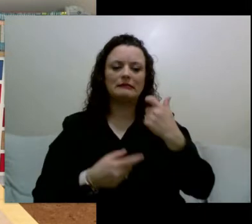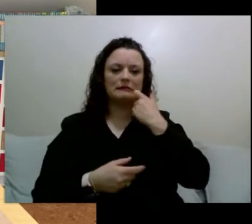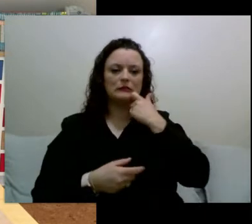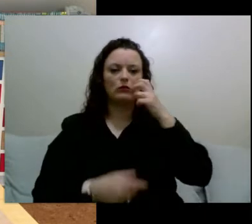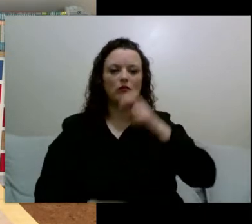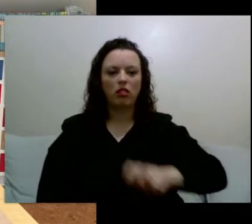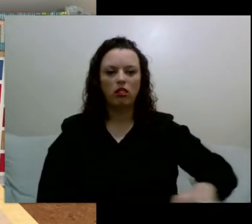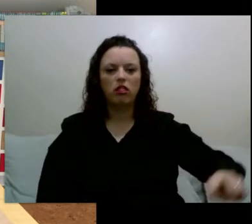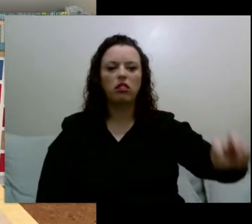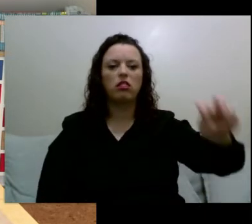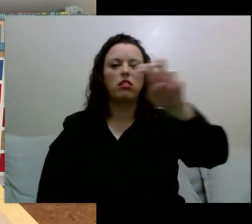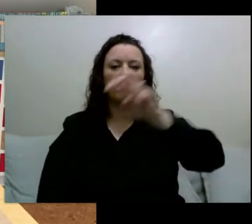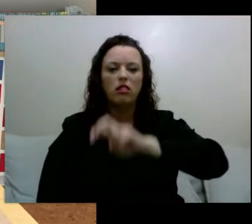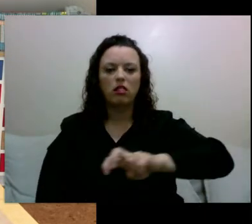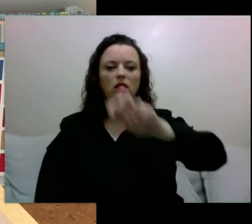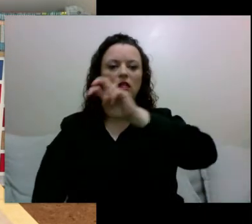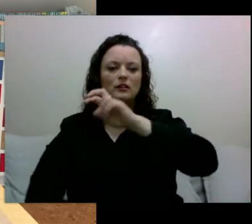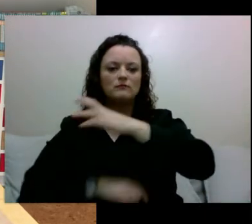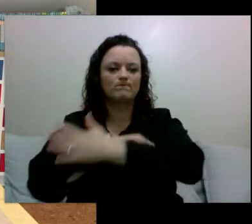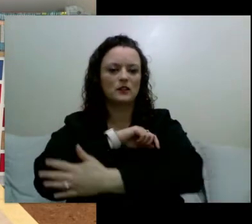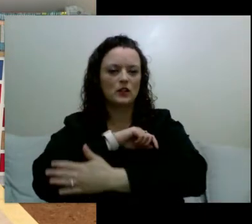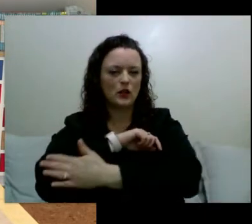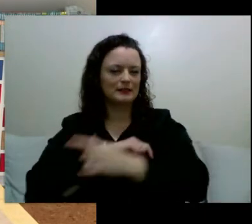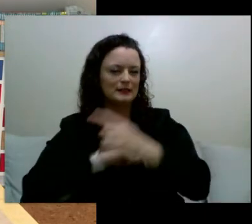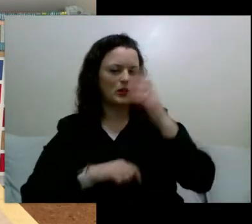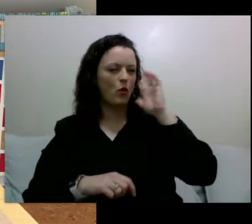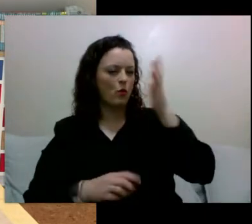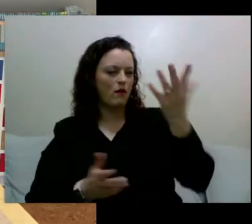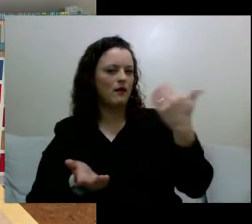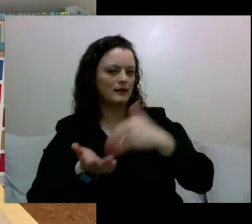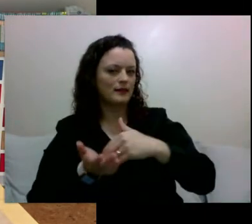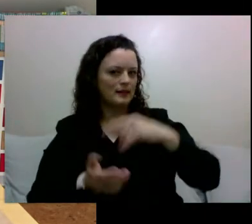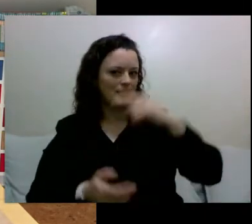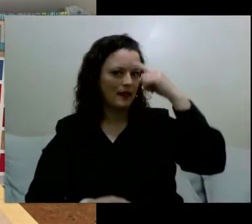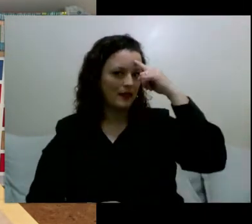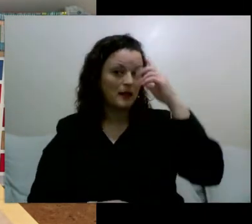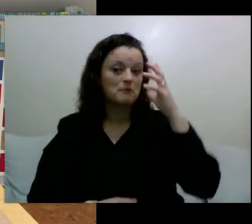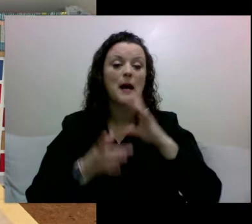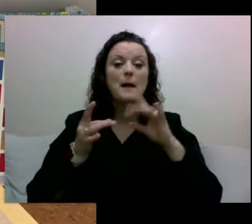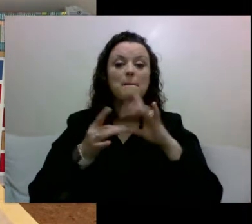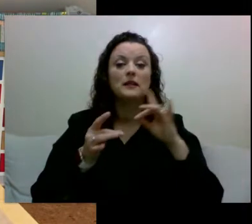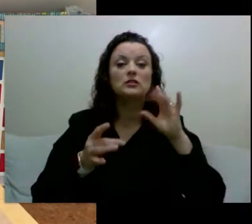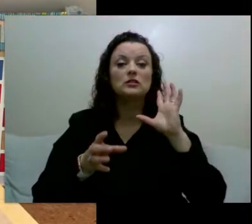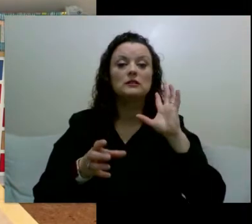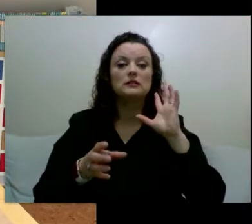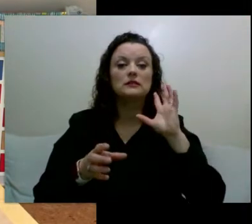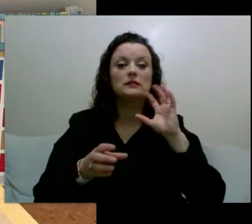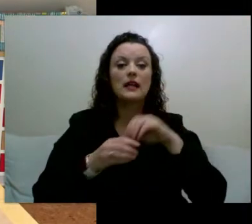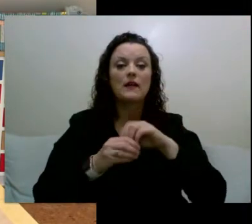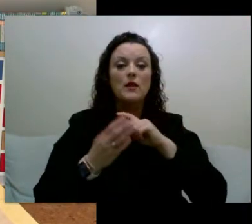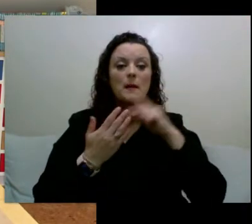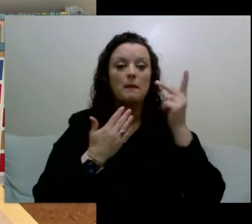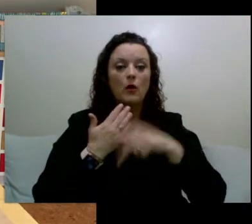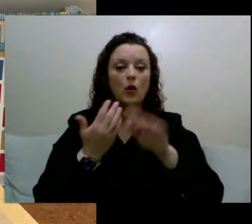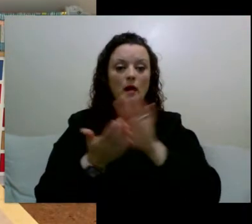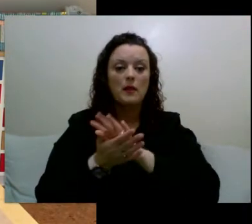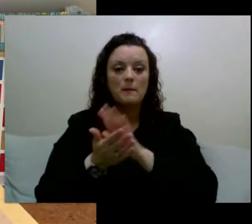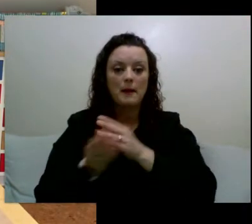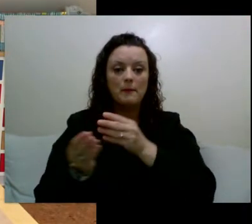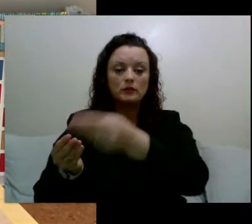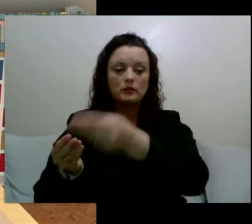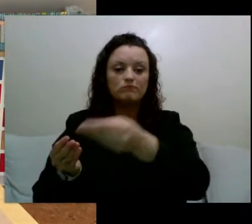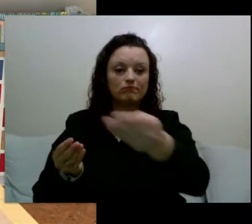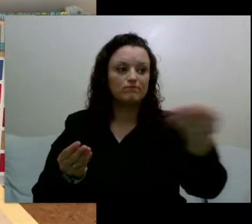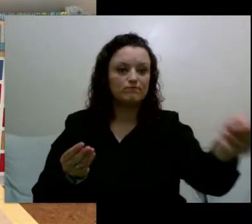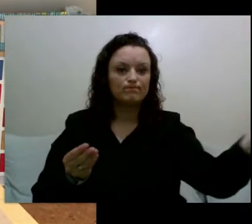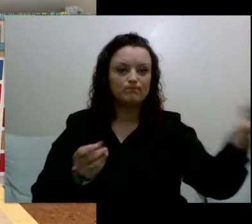again. And I mention that because in the program that we gave all of the theater goers, there